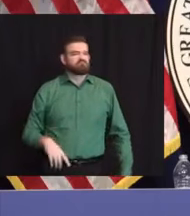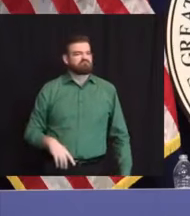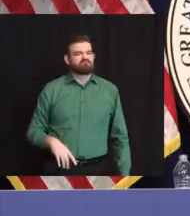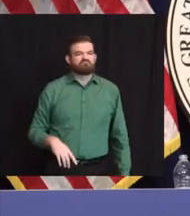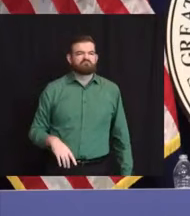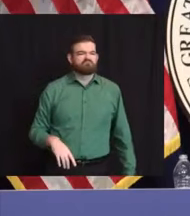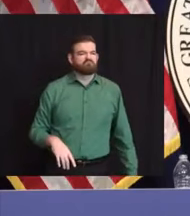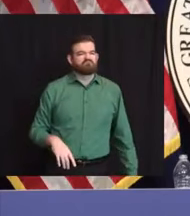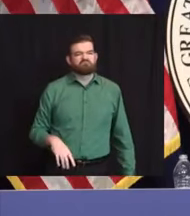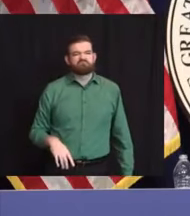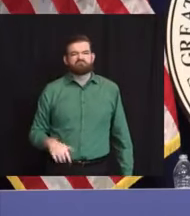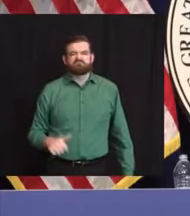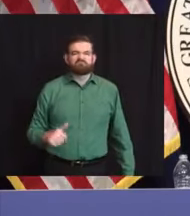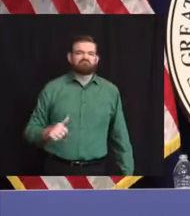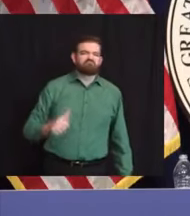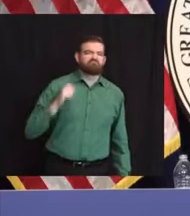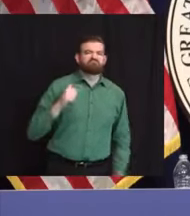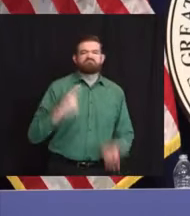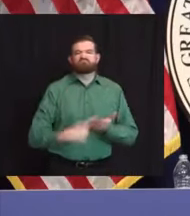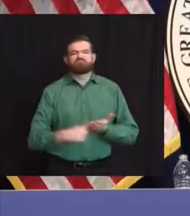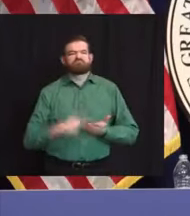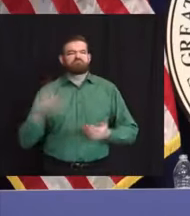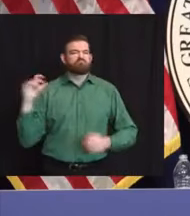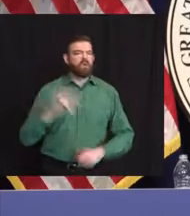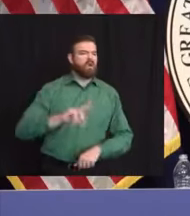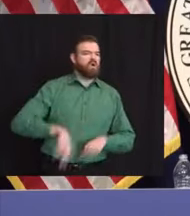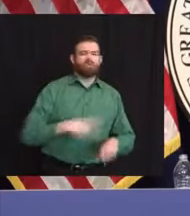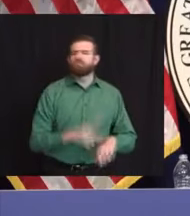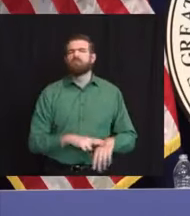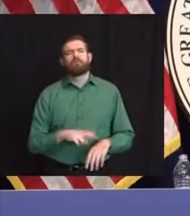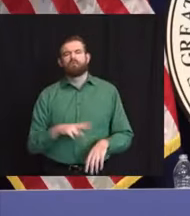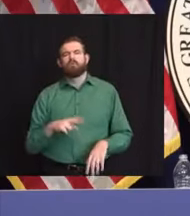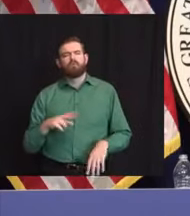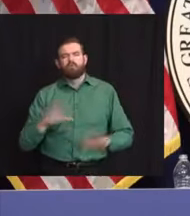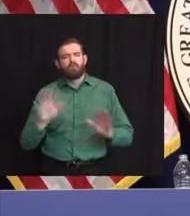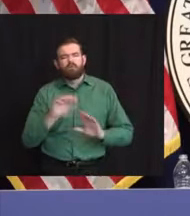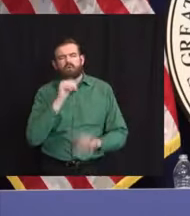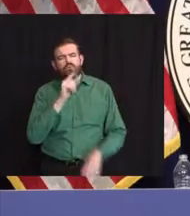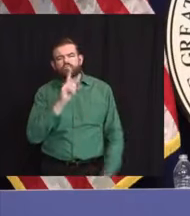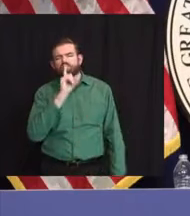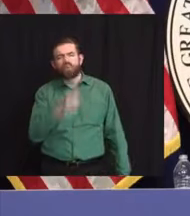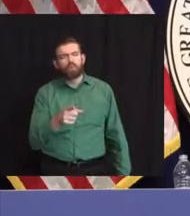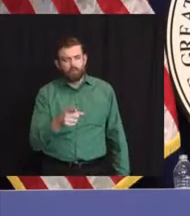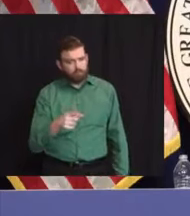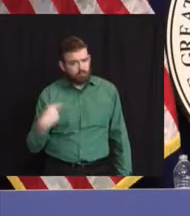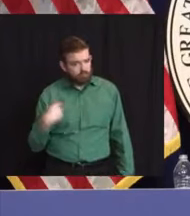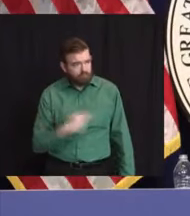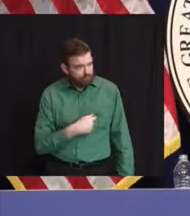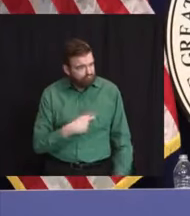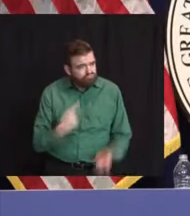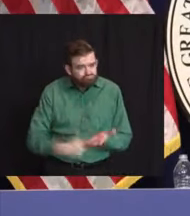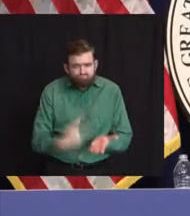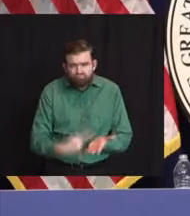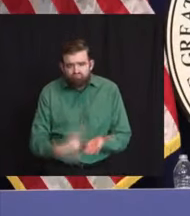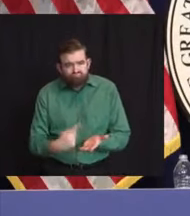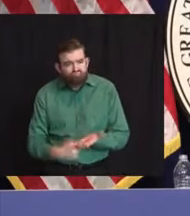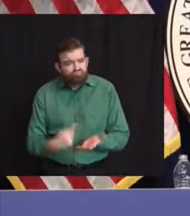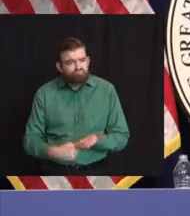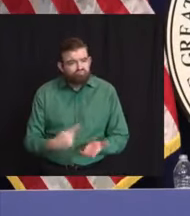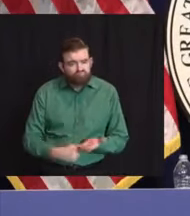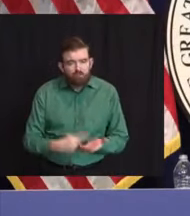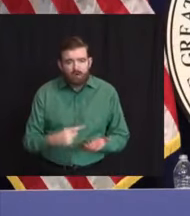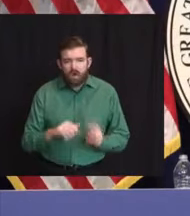had 253 people die today. We saw the heat map go the wrong direction.